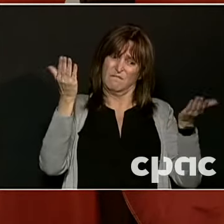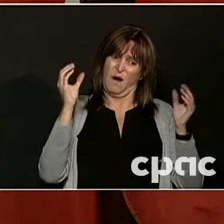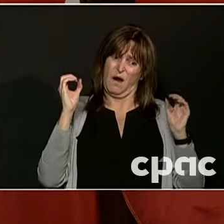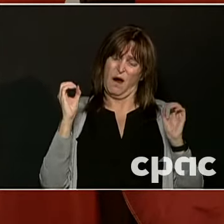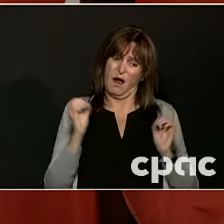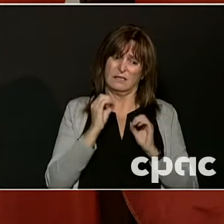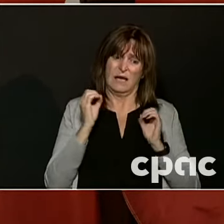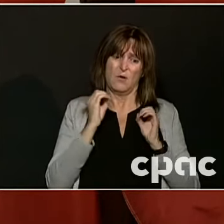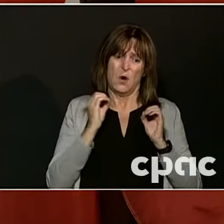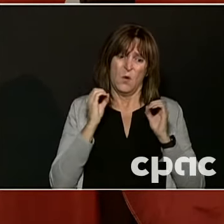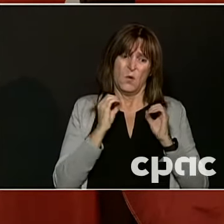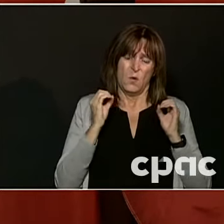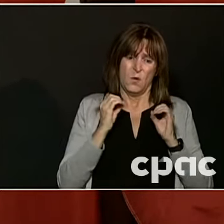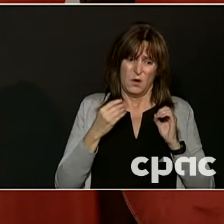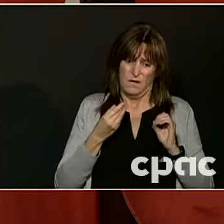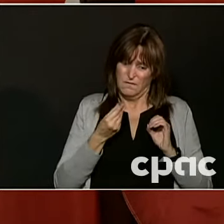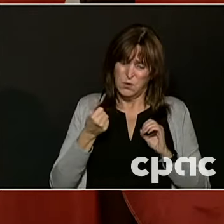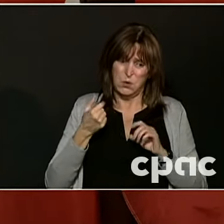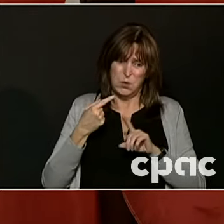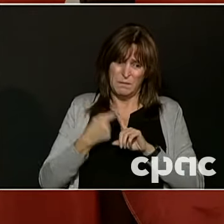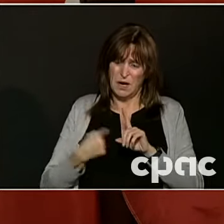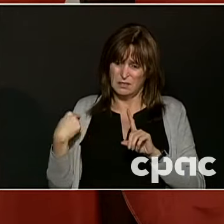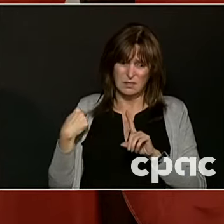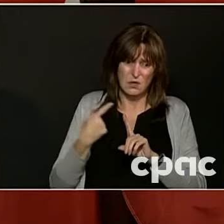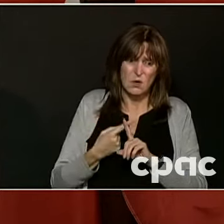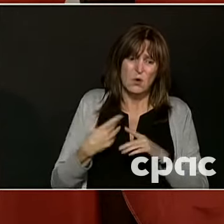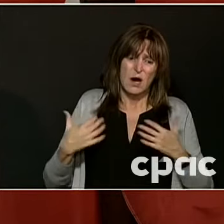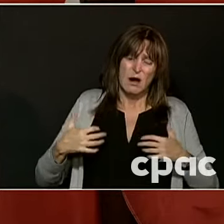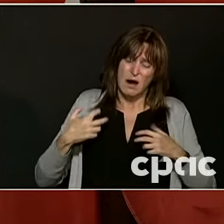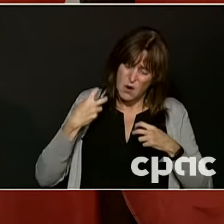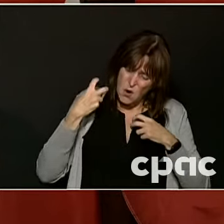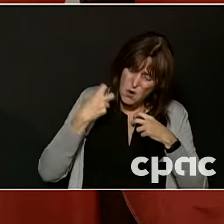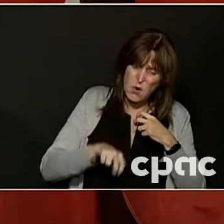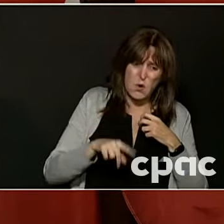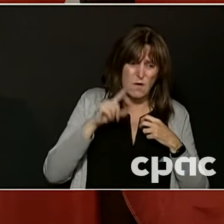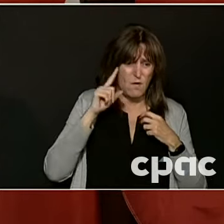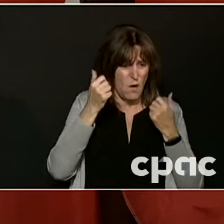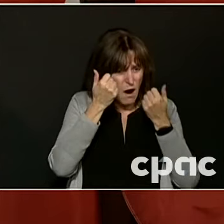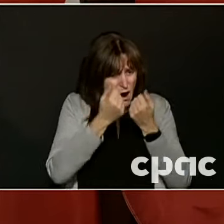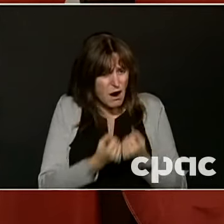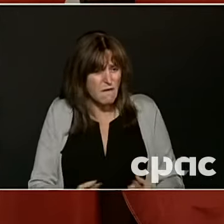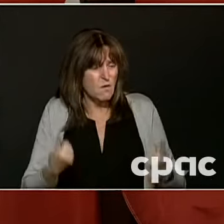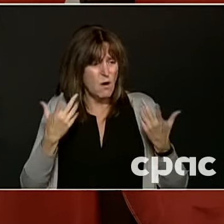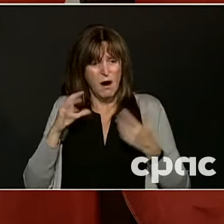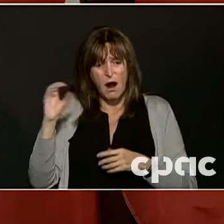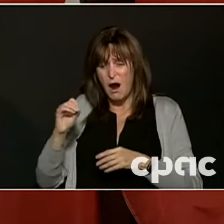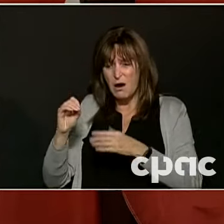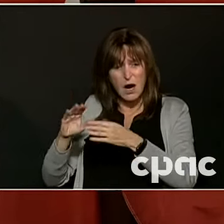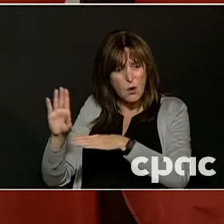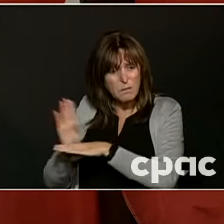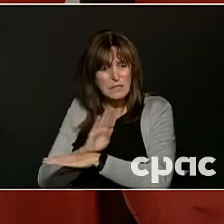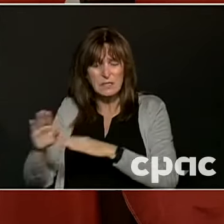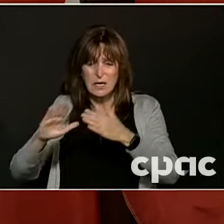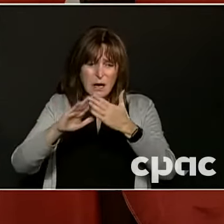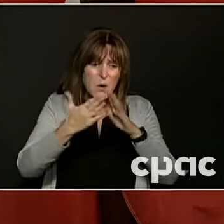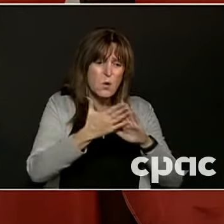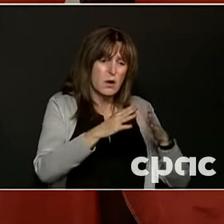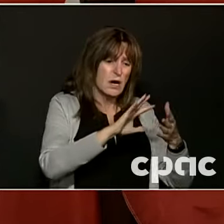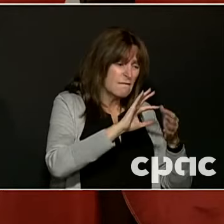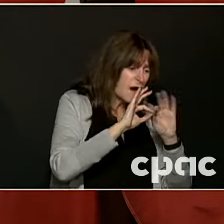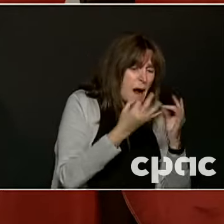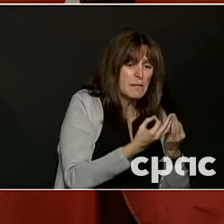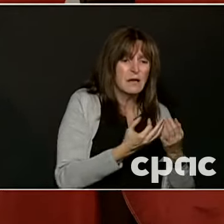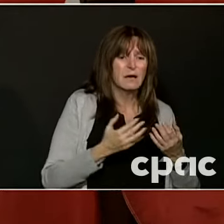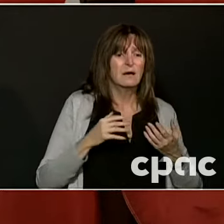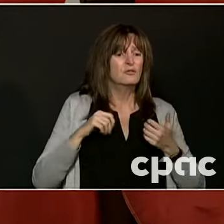for everyone, Ontario's communities, businesses, and families. But the challenge is that we need to get these numbers down to protect the health and safety